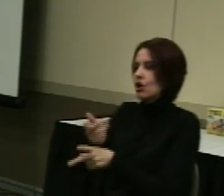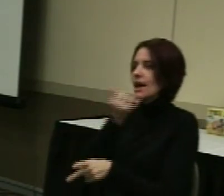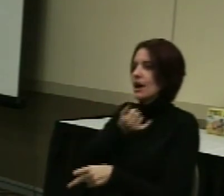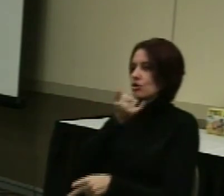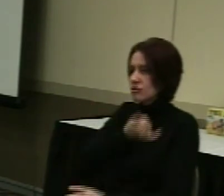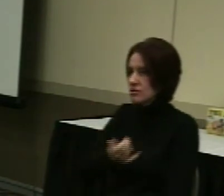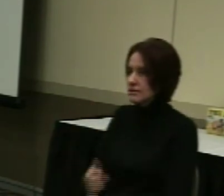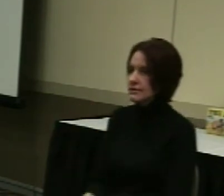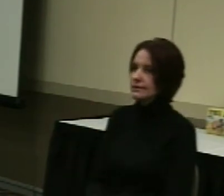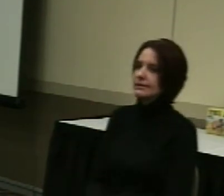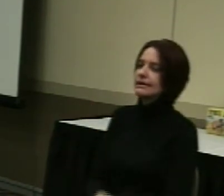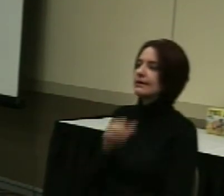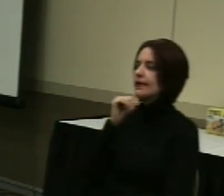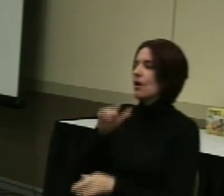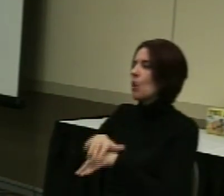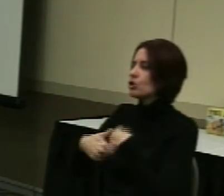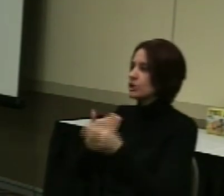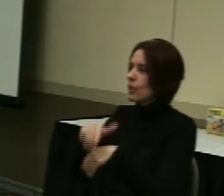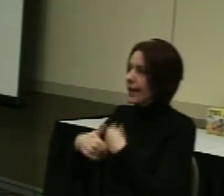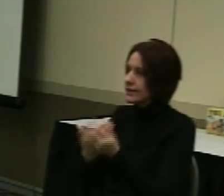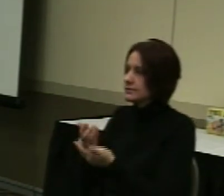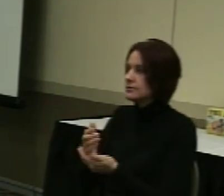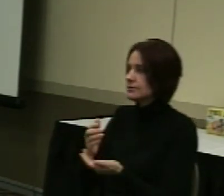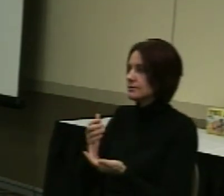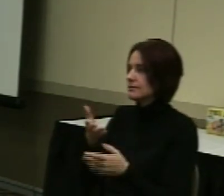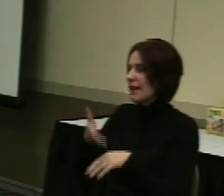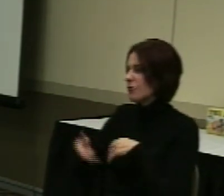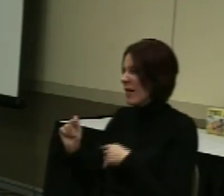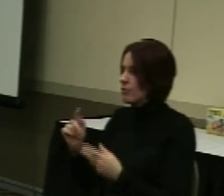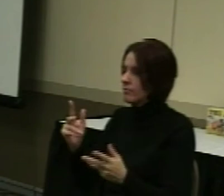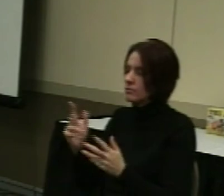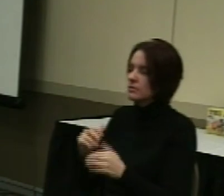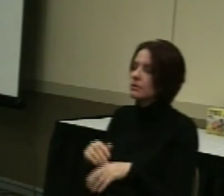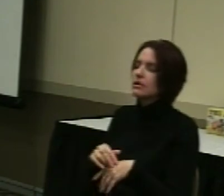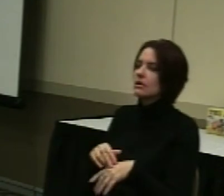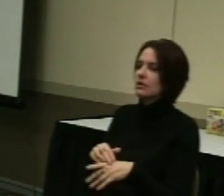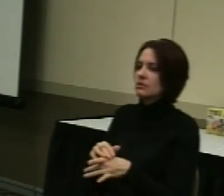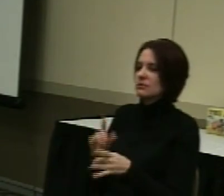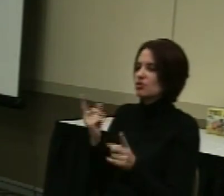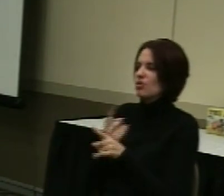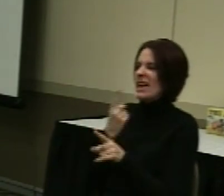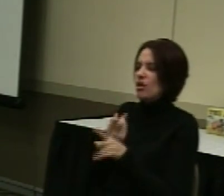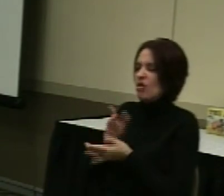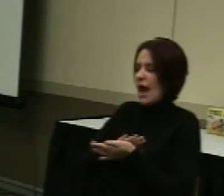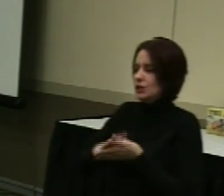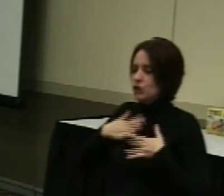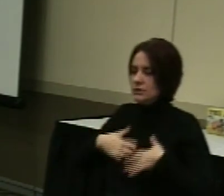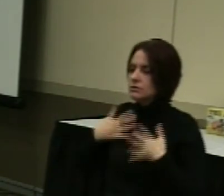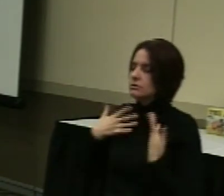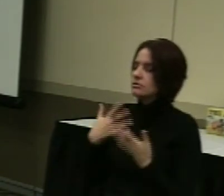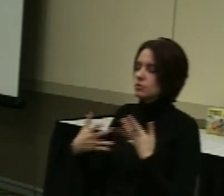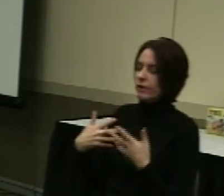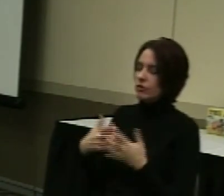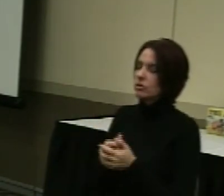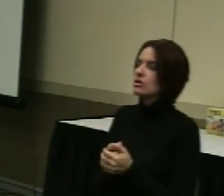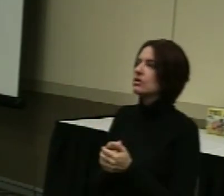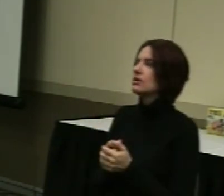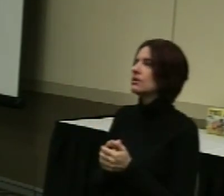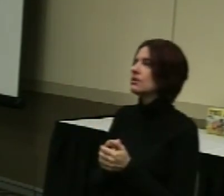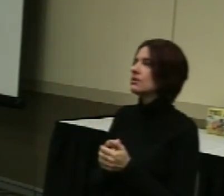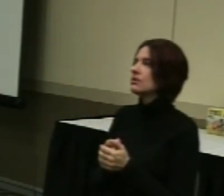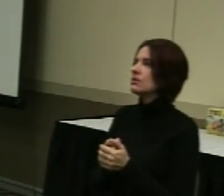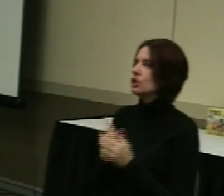child not washing their hands, when they should wash their hands. Hygiene, just pure hygiene. Hanging a little coat